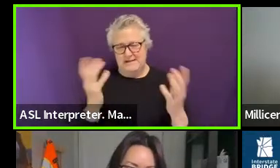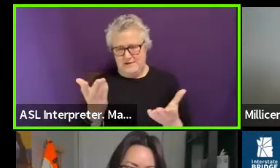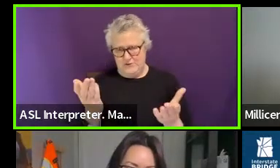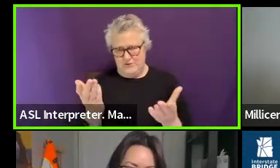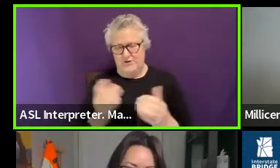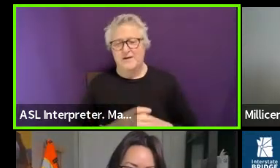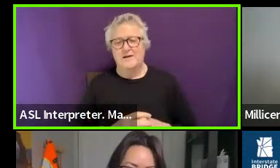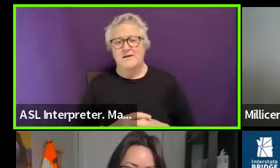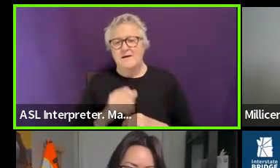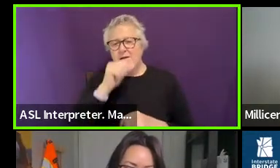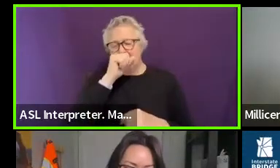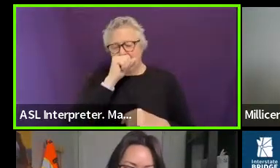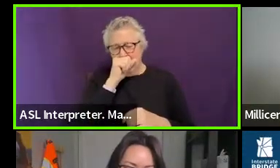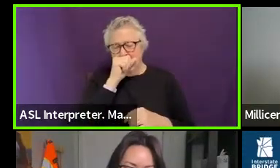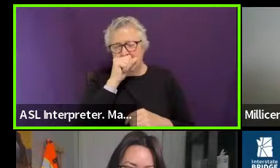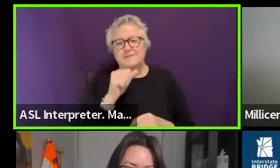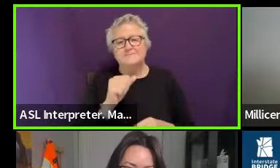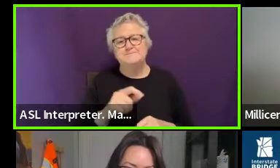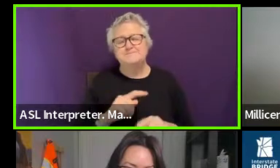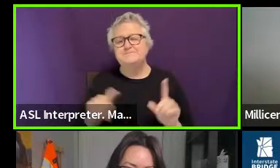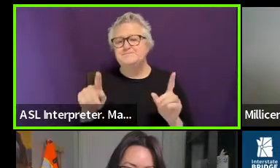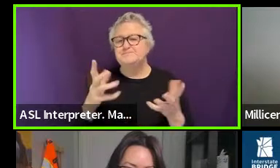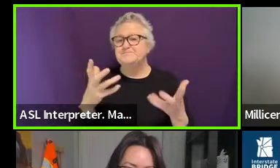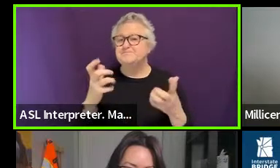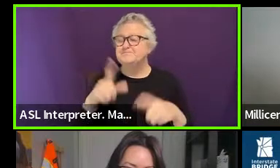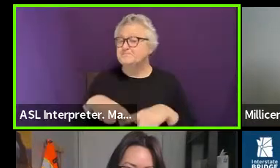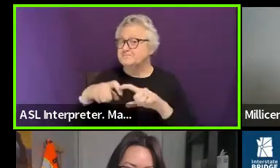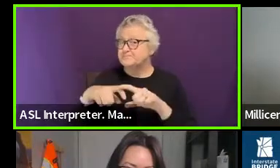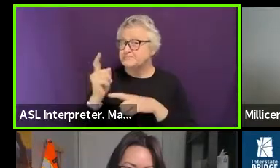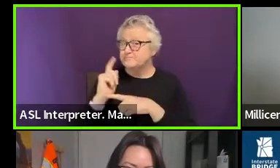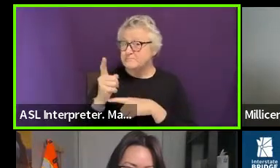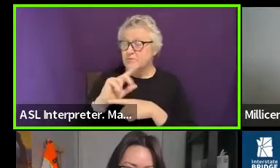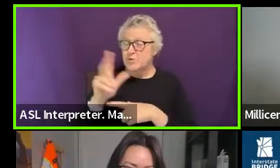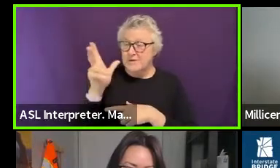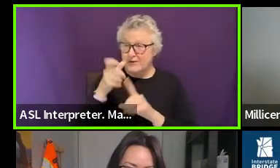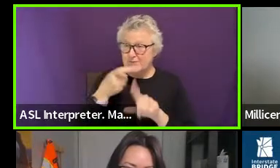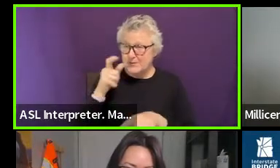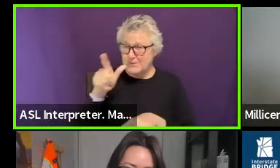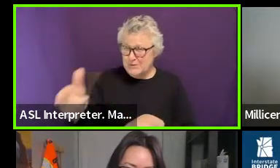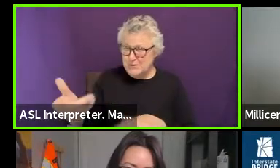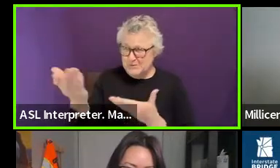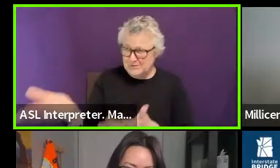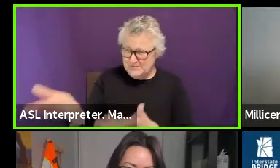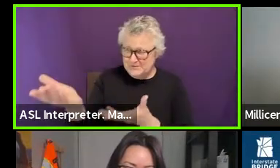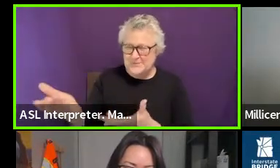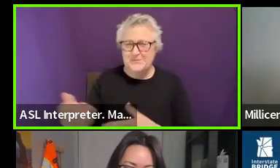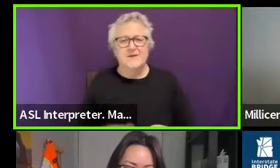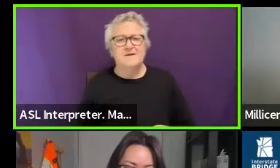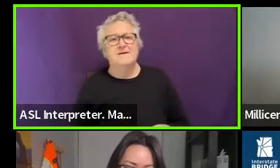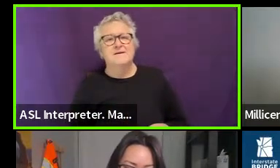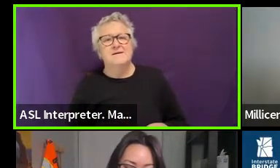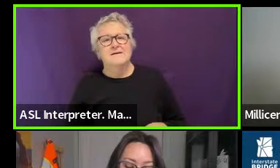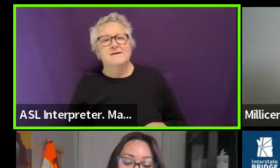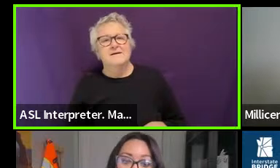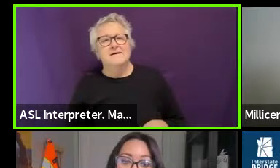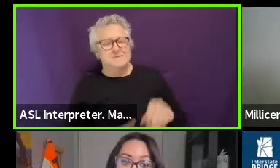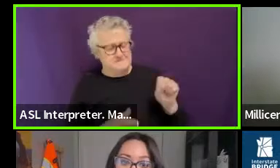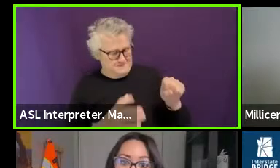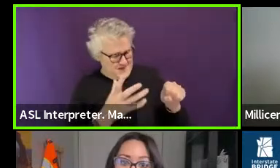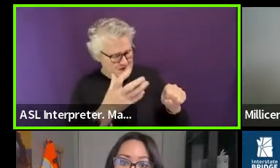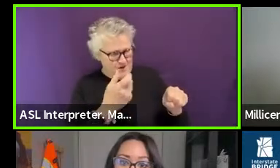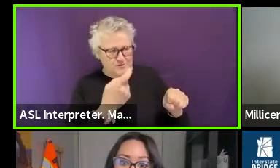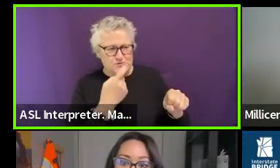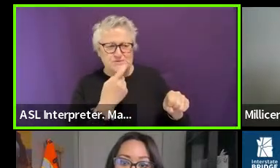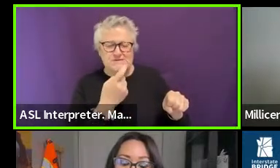to pause for a moment to hear from you. So I just want to echo the comments of the